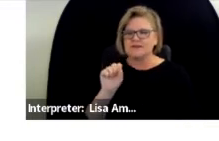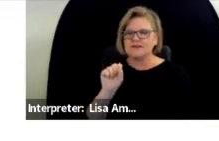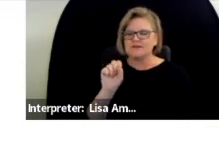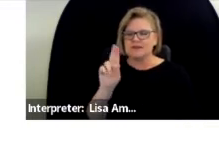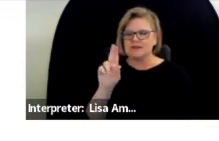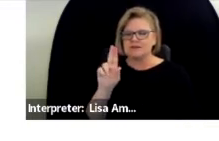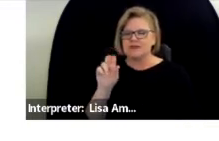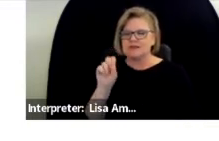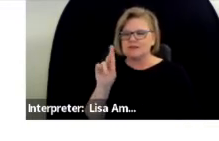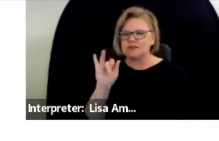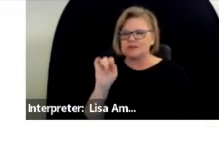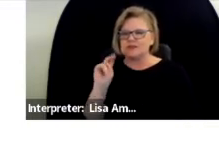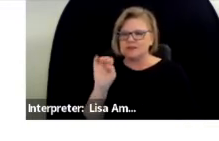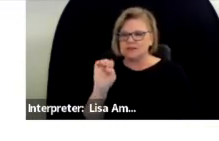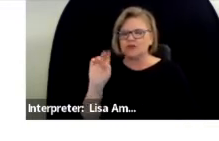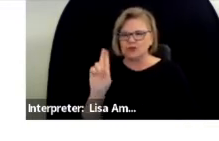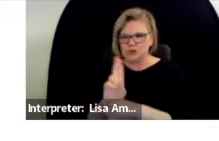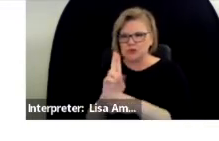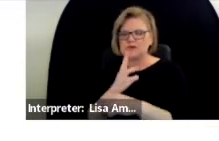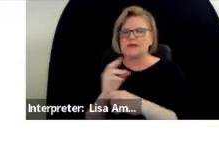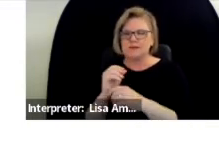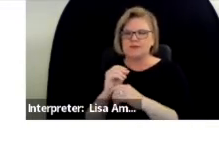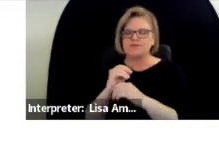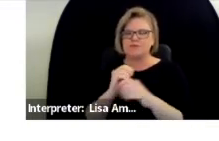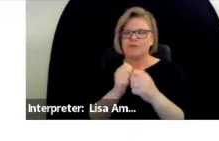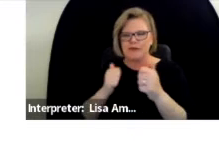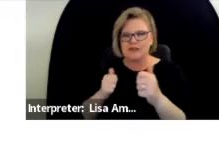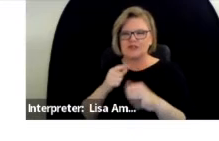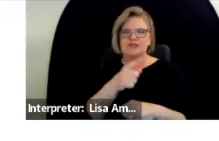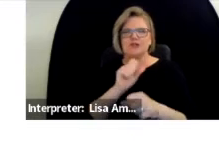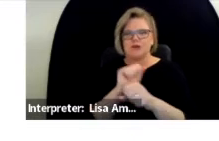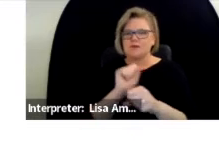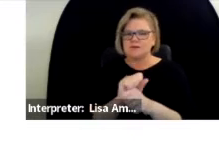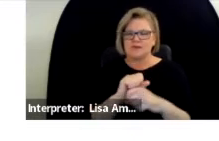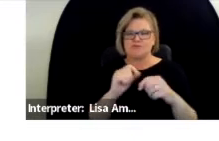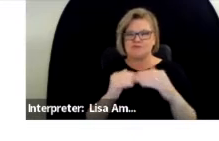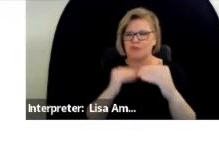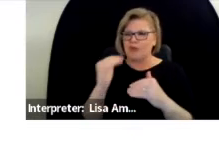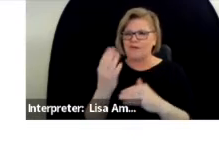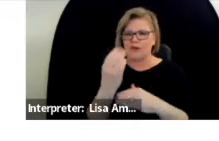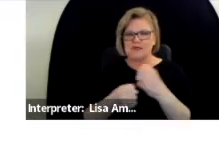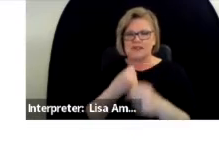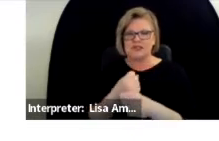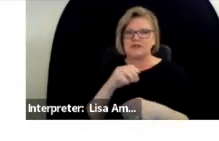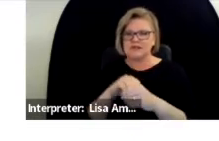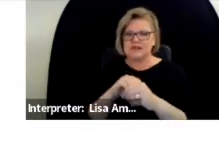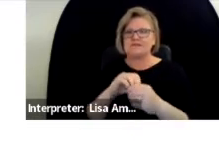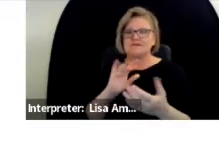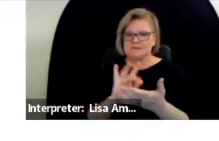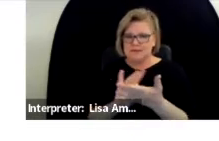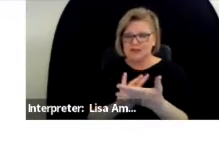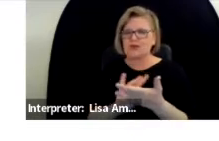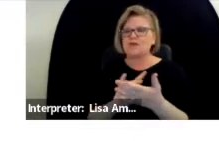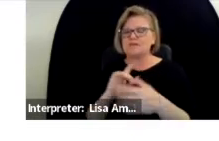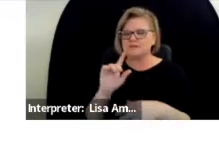experience spans over 14 years, from working as a support technician in a non-medical detox to managing